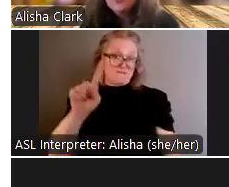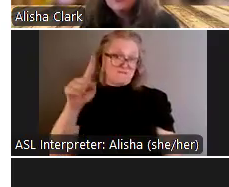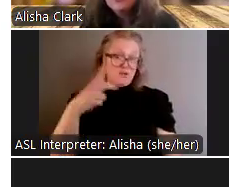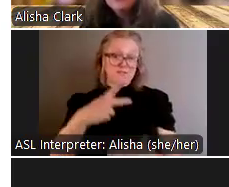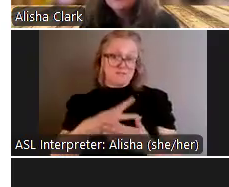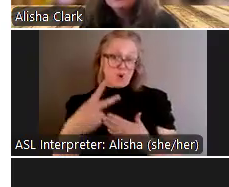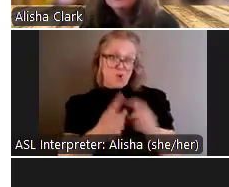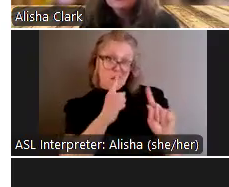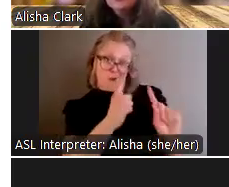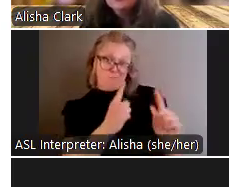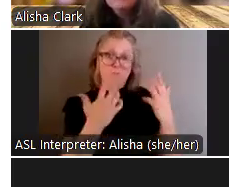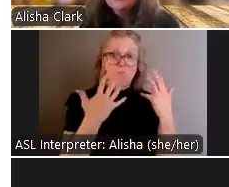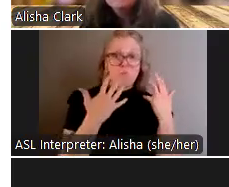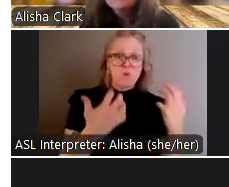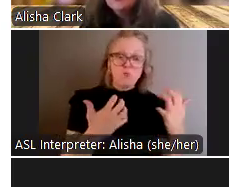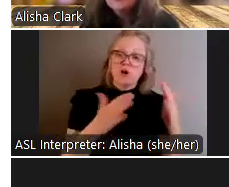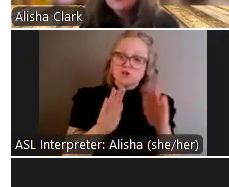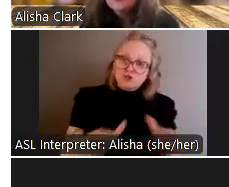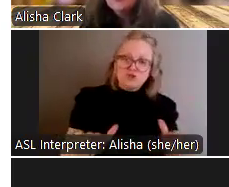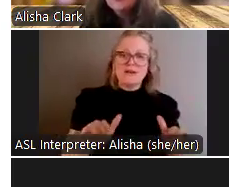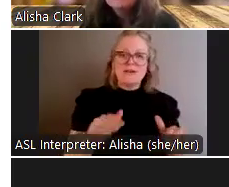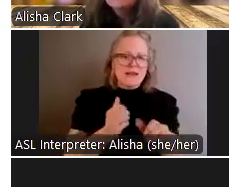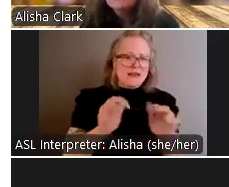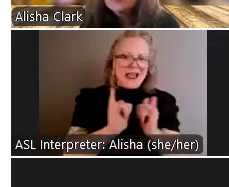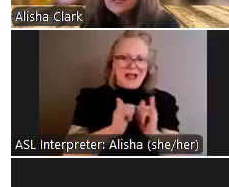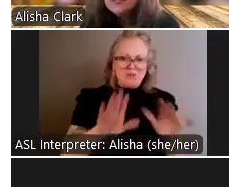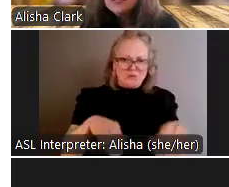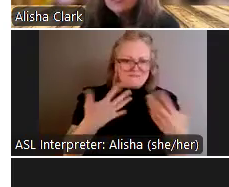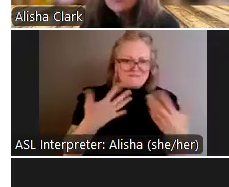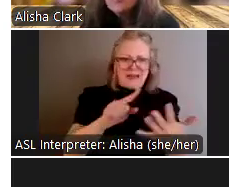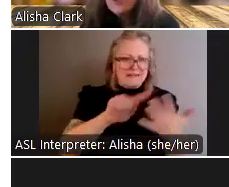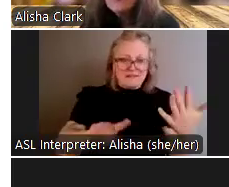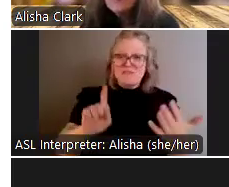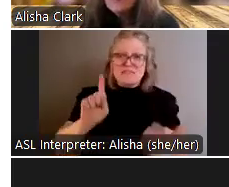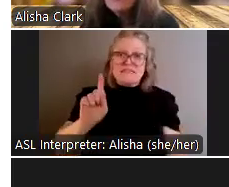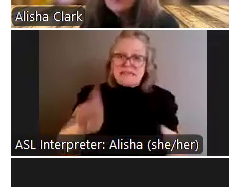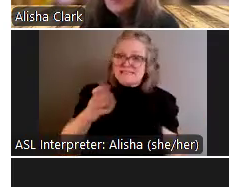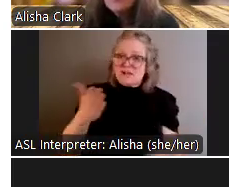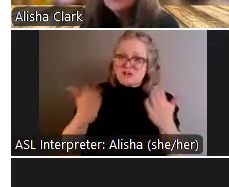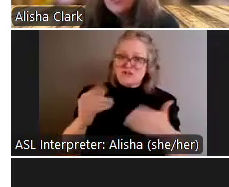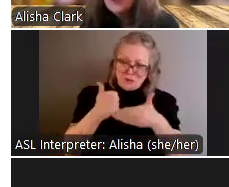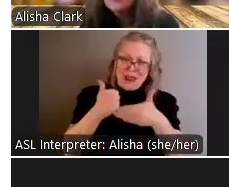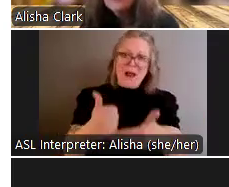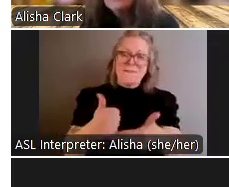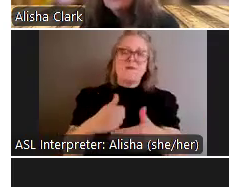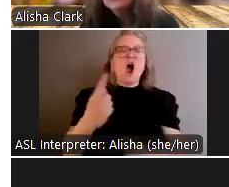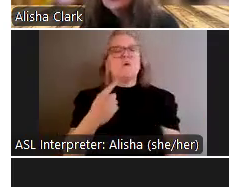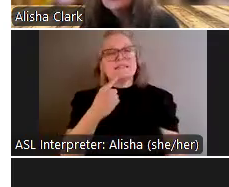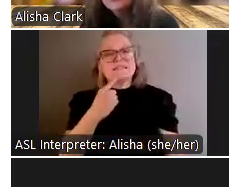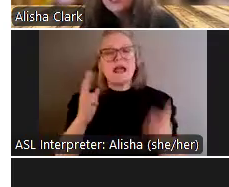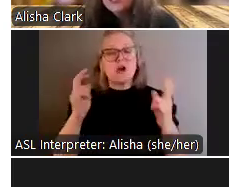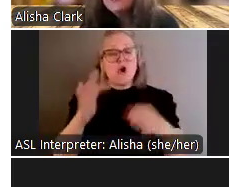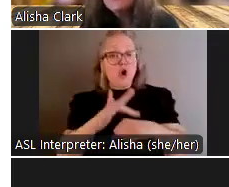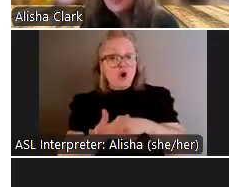we can get children the necessary services to help them. You know, I always say early intervention